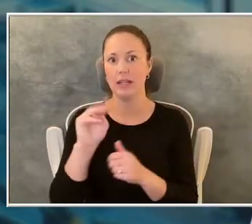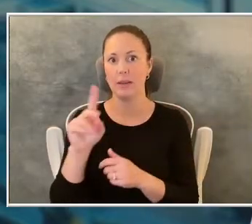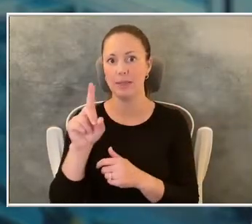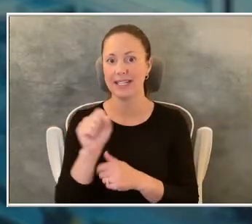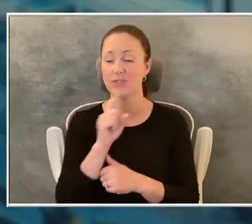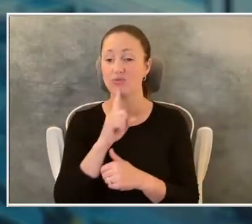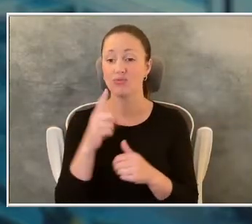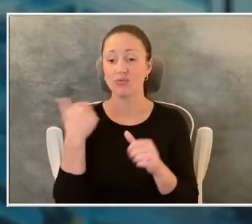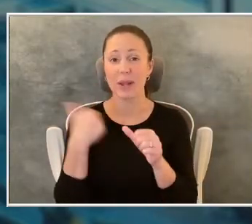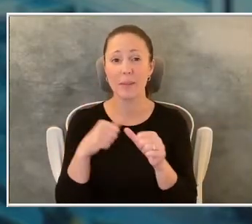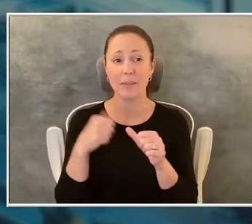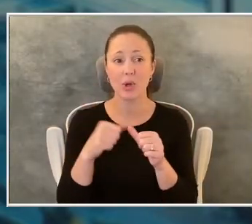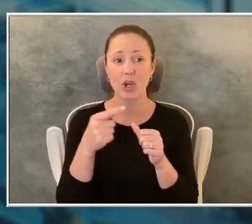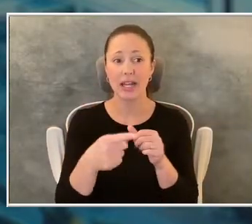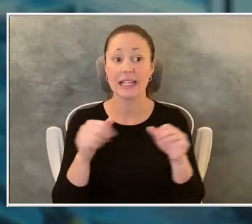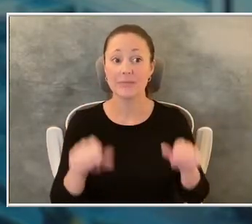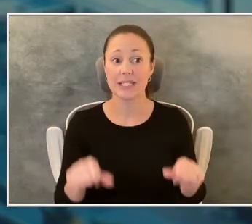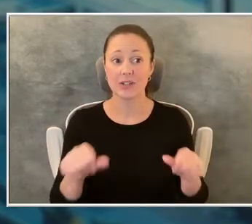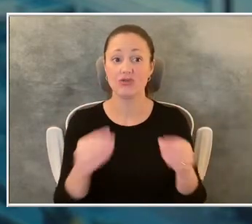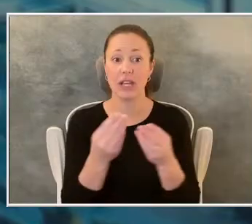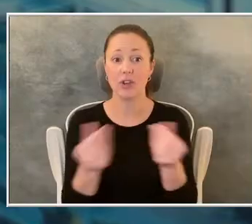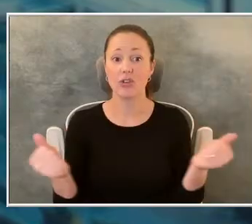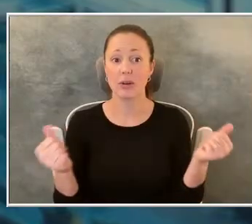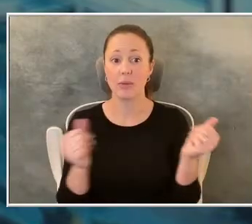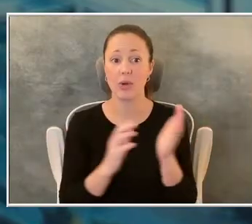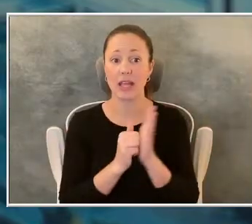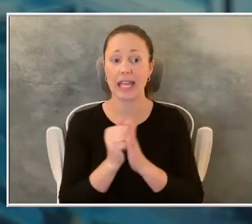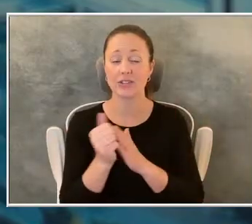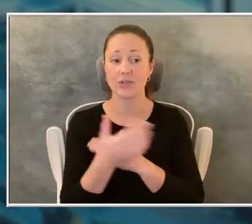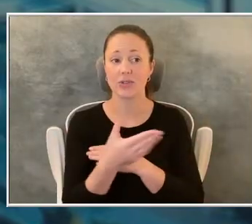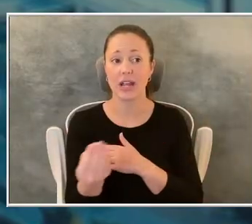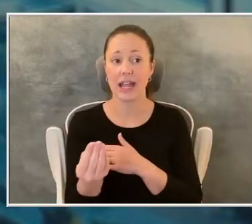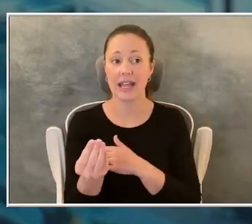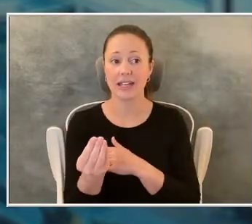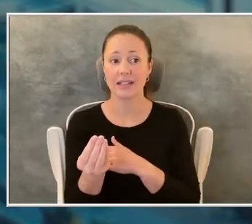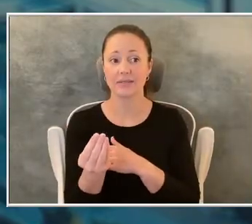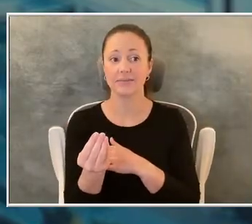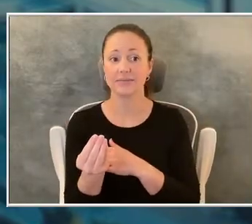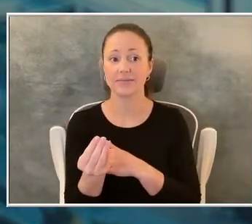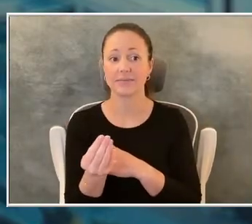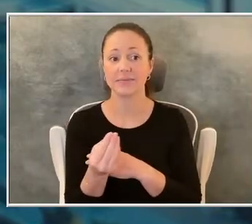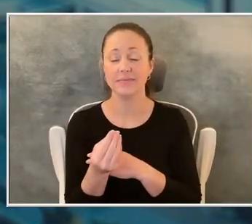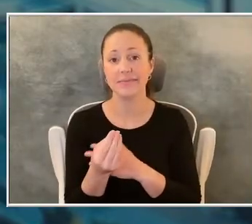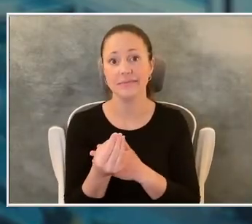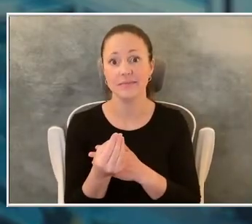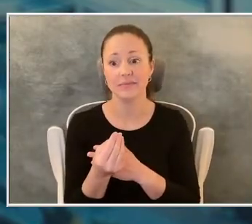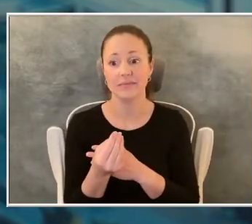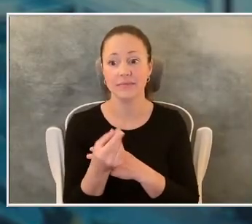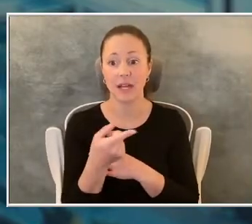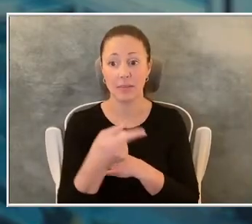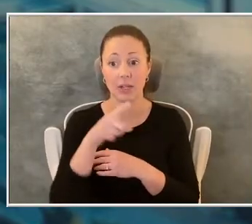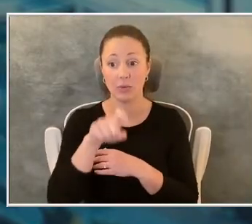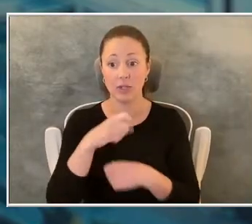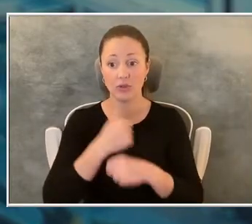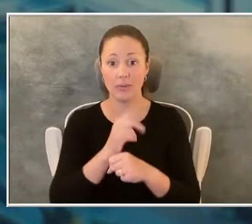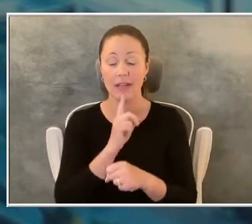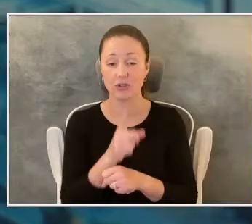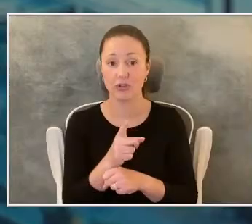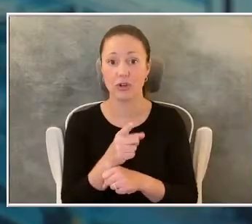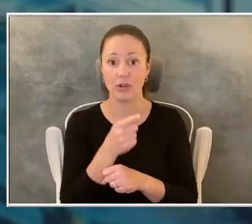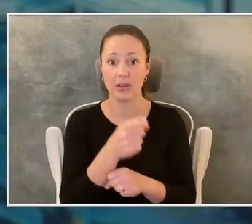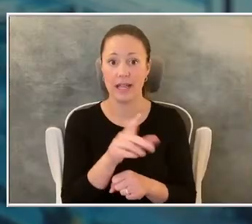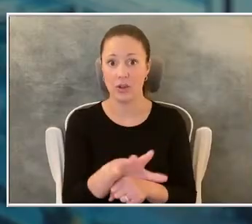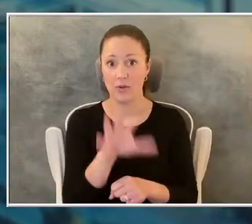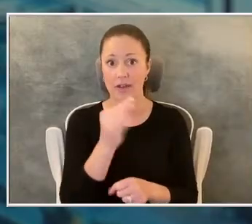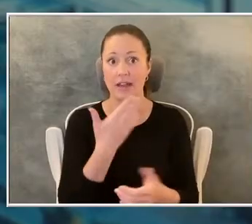curable cancer, and so you need to make sure that you find a good team,